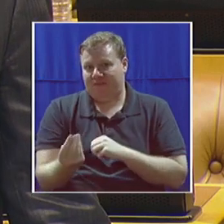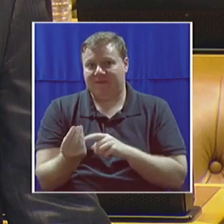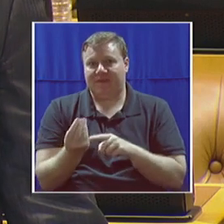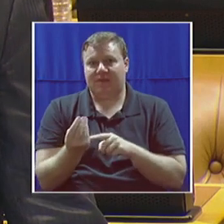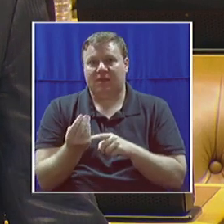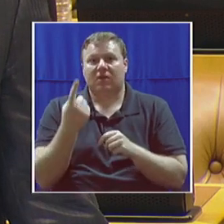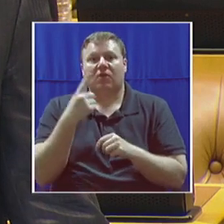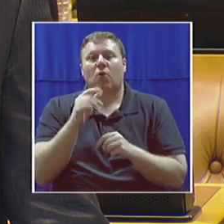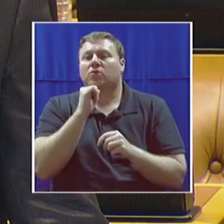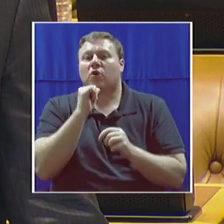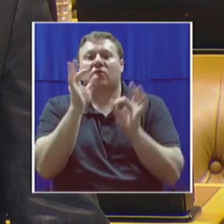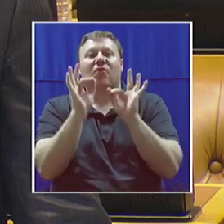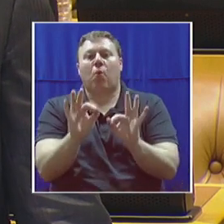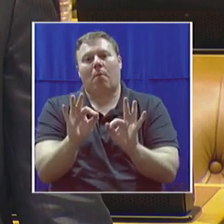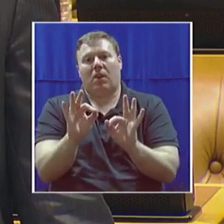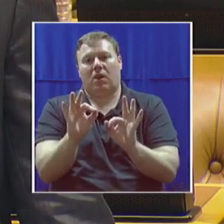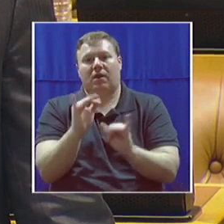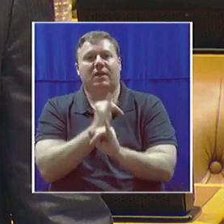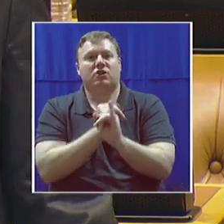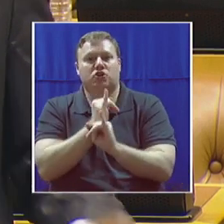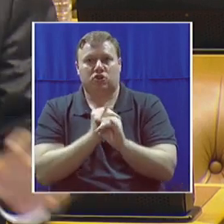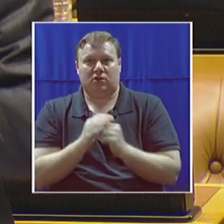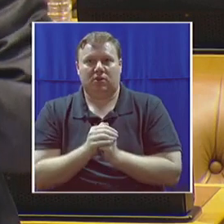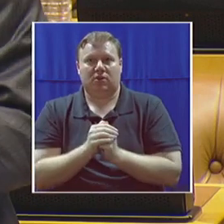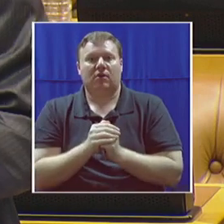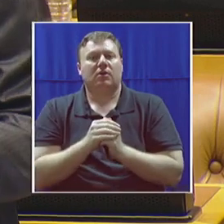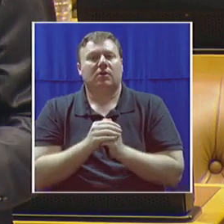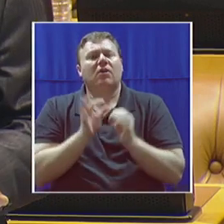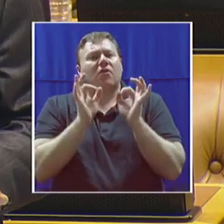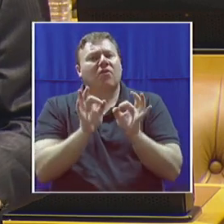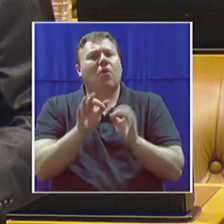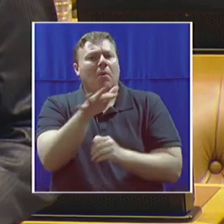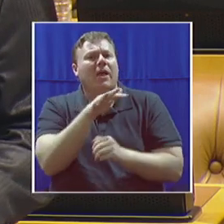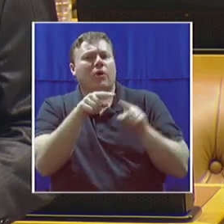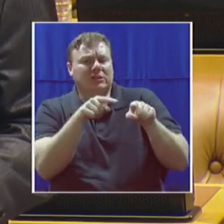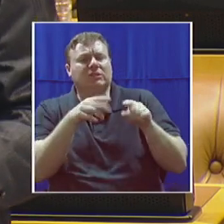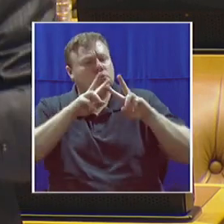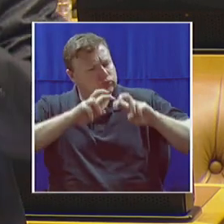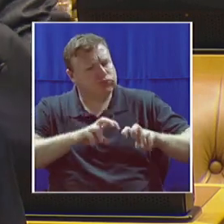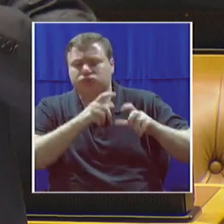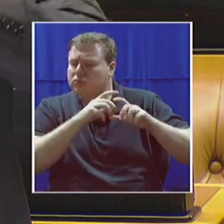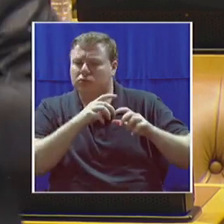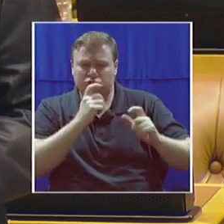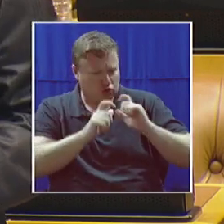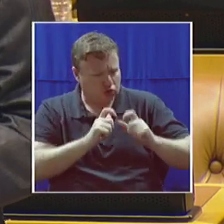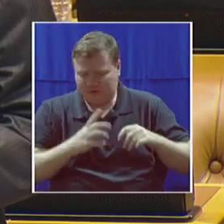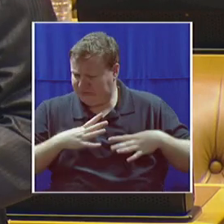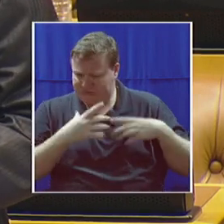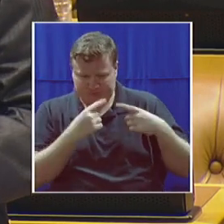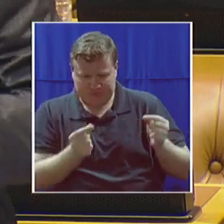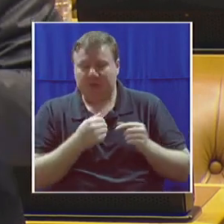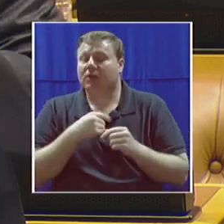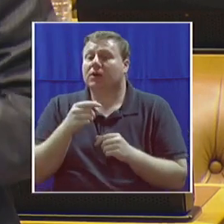informal sector the formal sector is properly regulated by the laws but in the informal